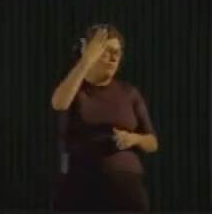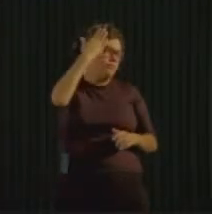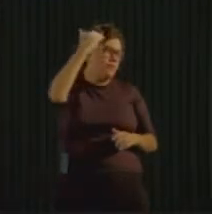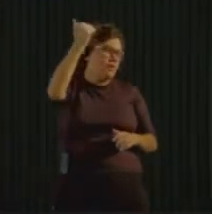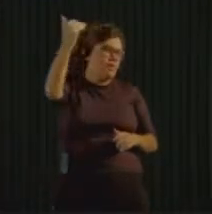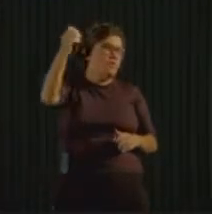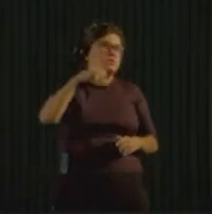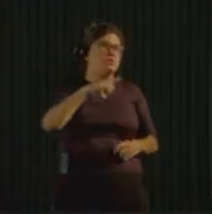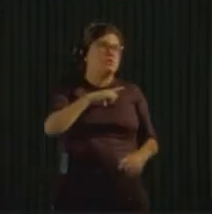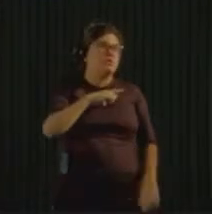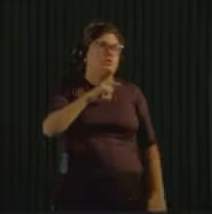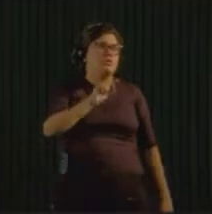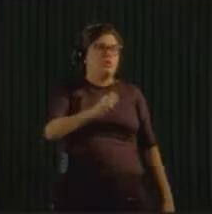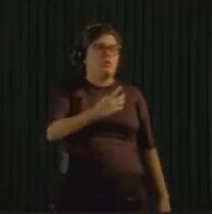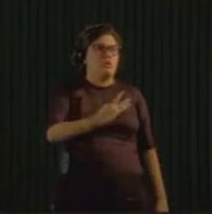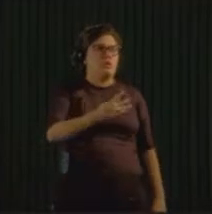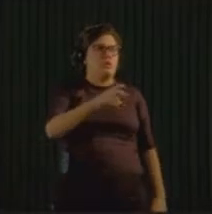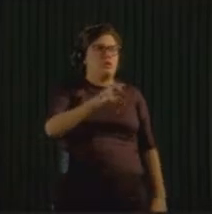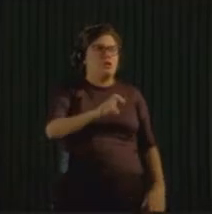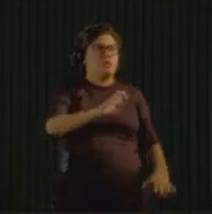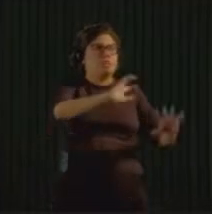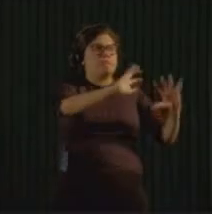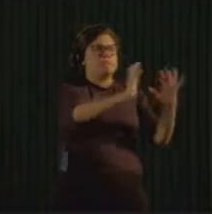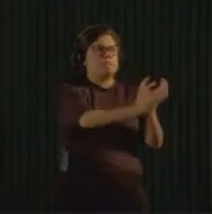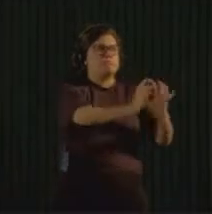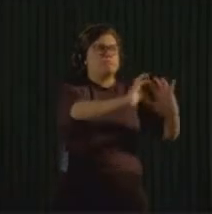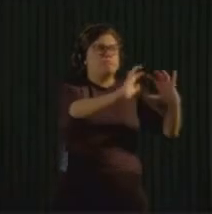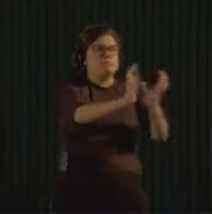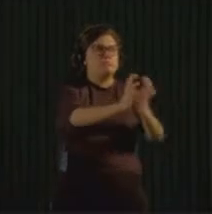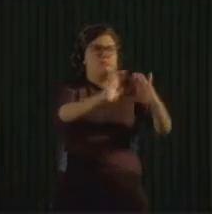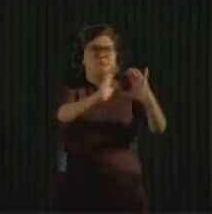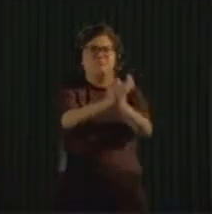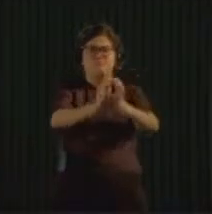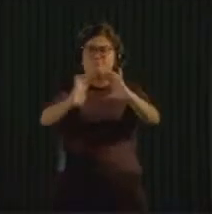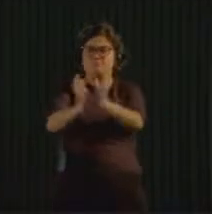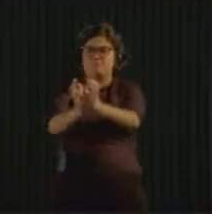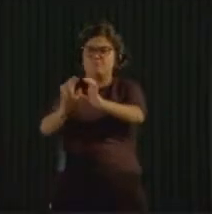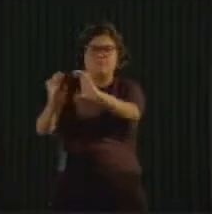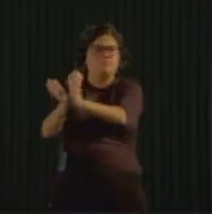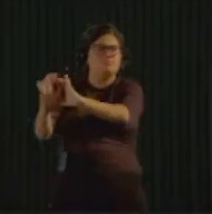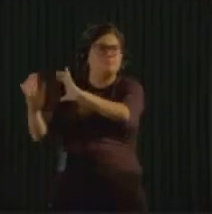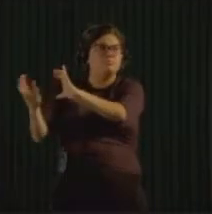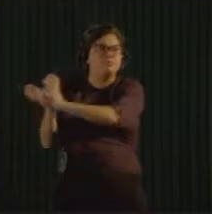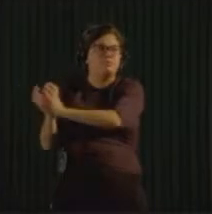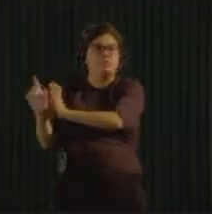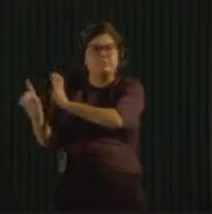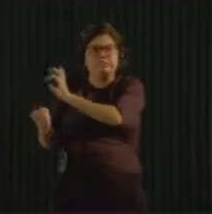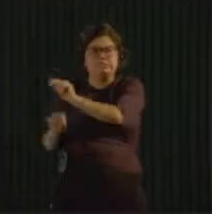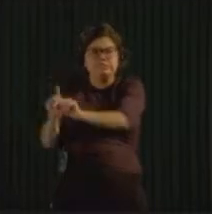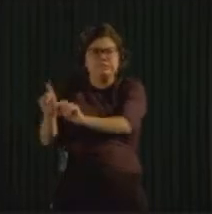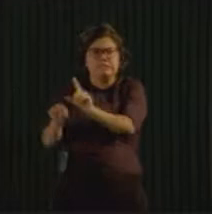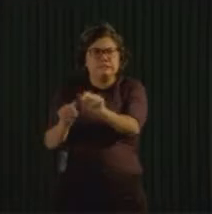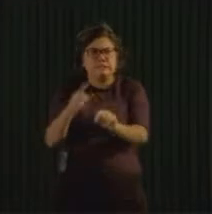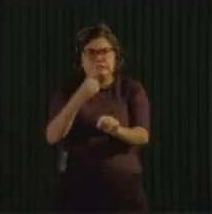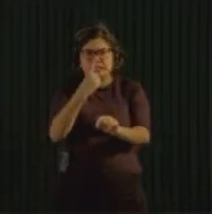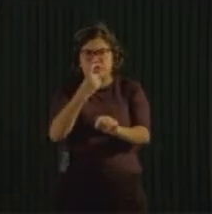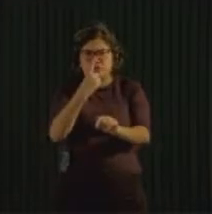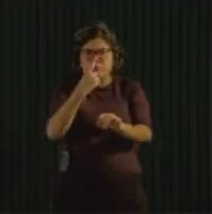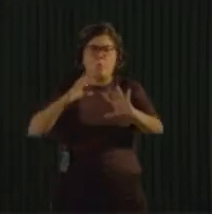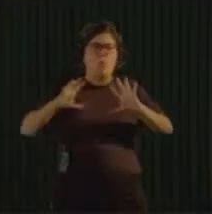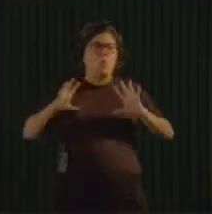waste segregation they have. So amazing part is that all the residents are engaged into that